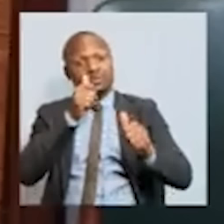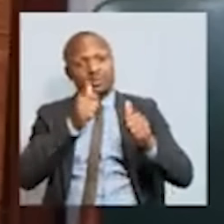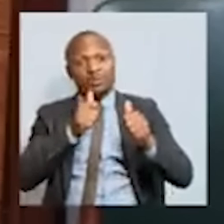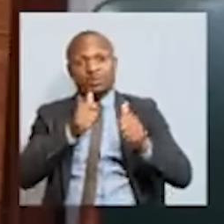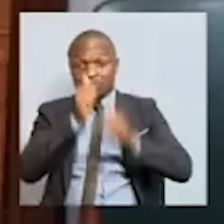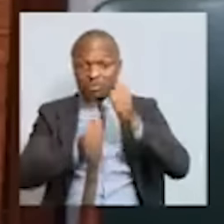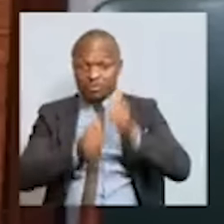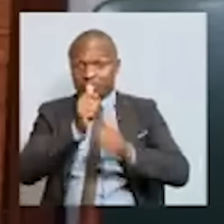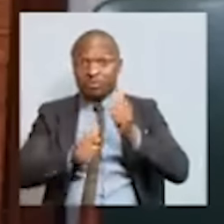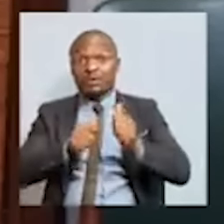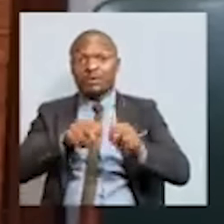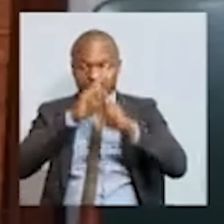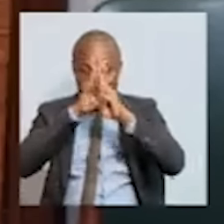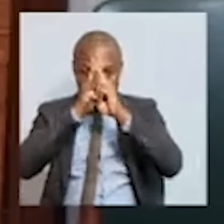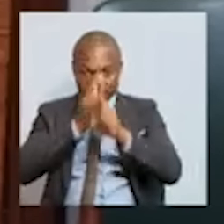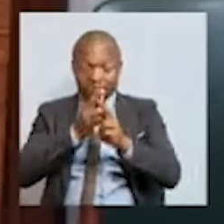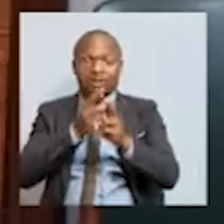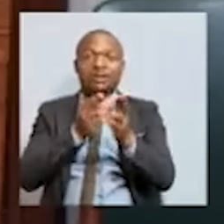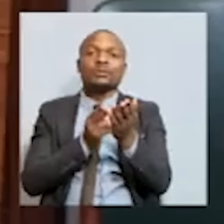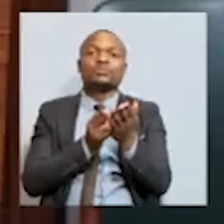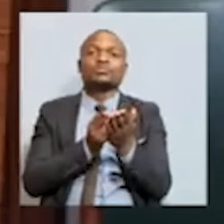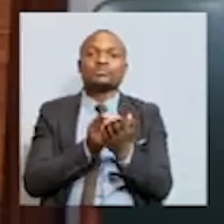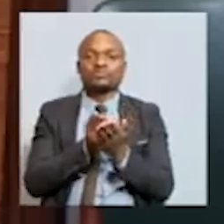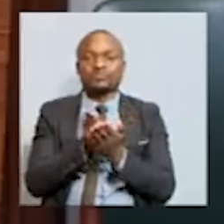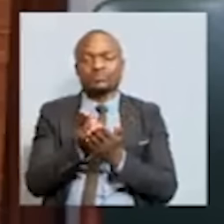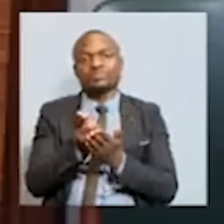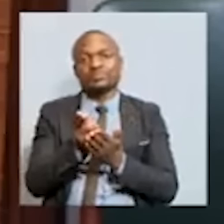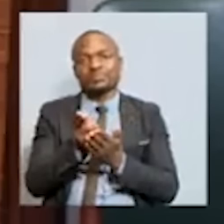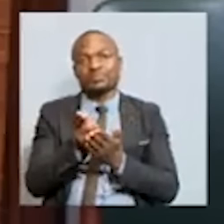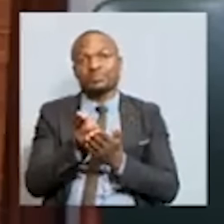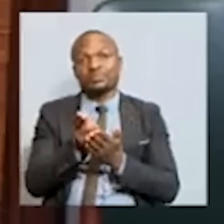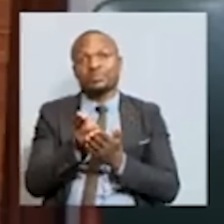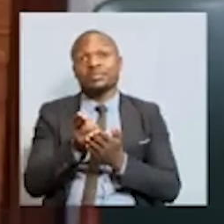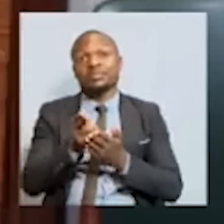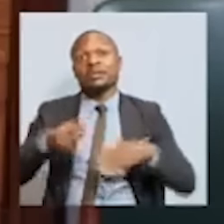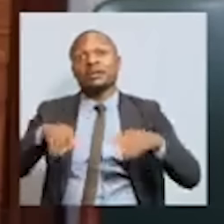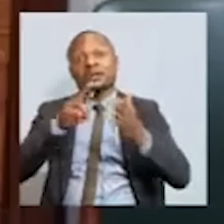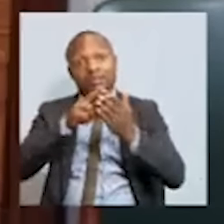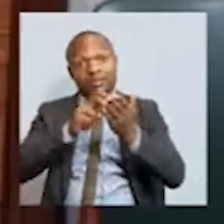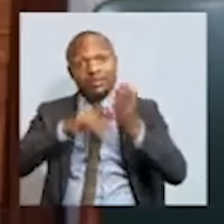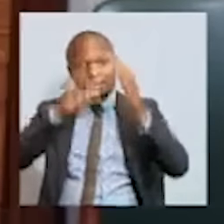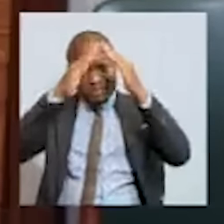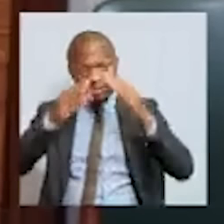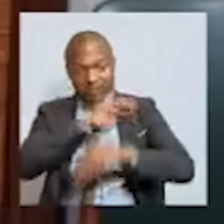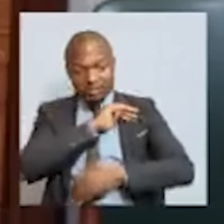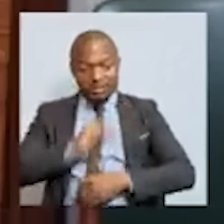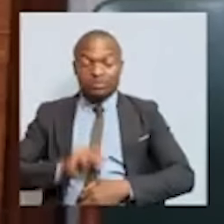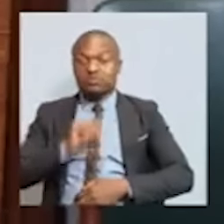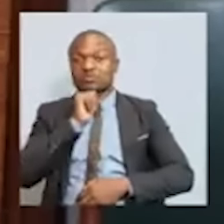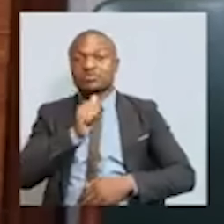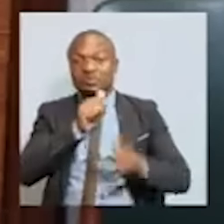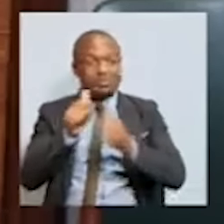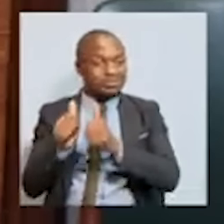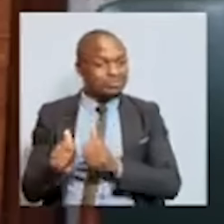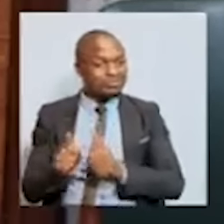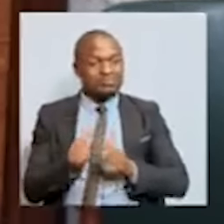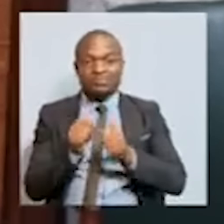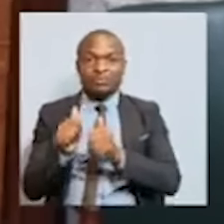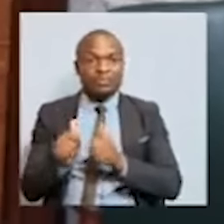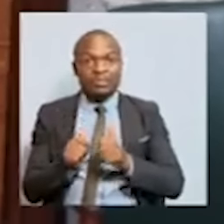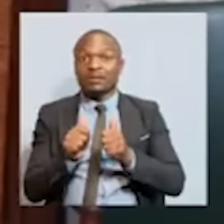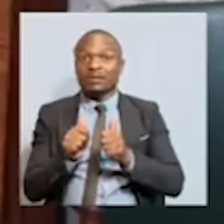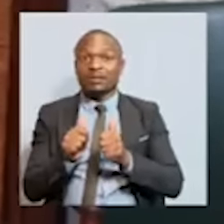dignity, integrity, and decorum of the House. A member shall not act in a manner that